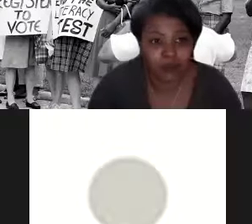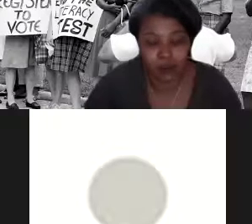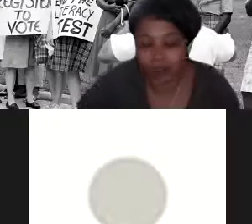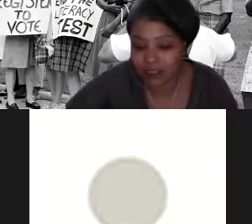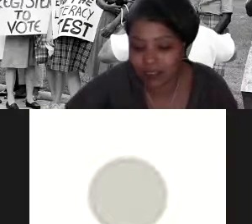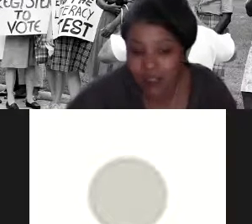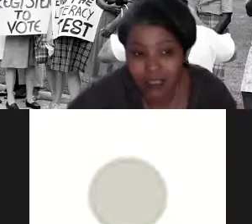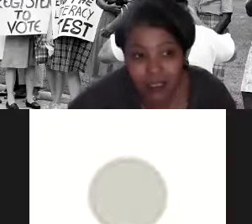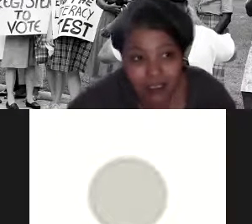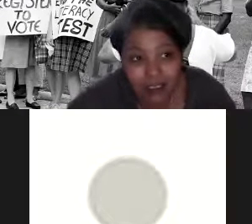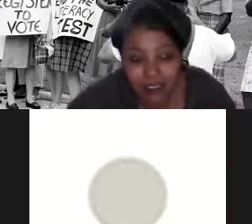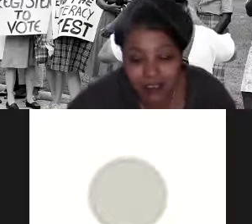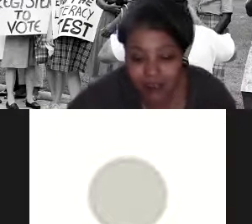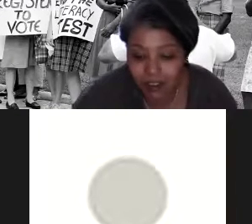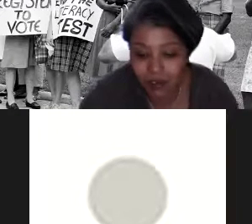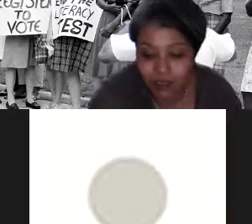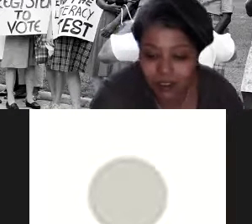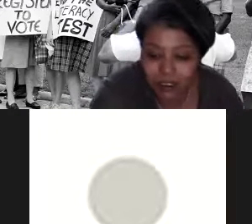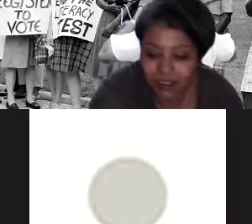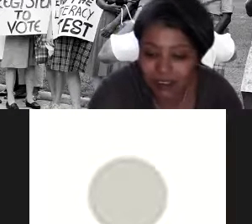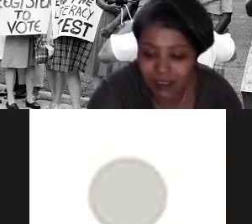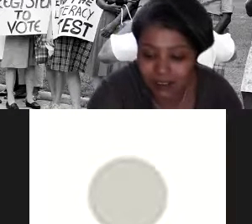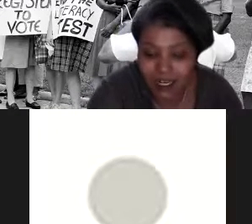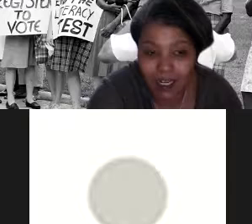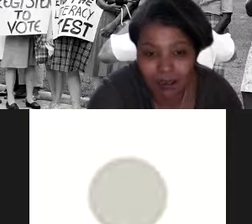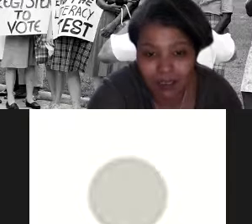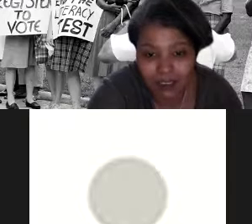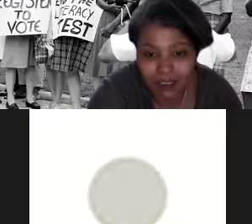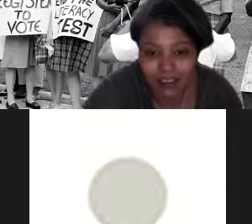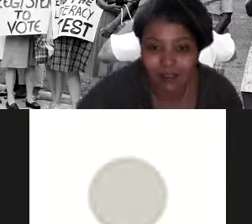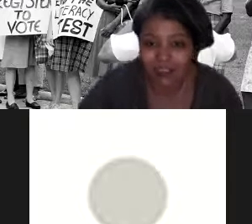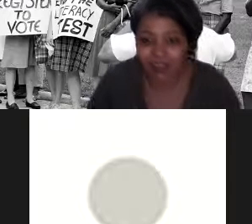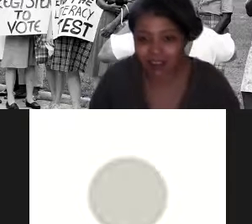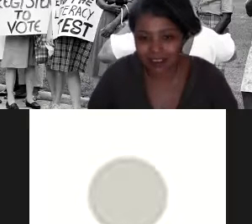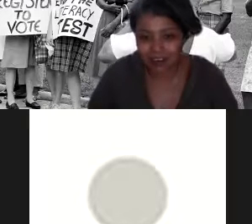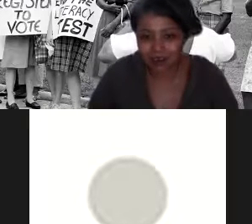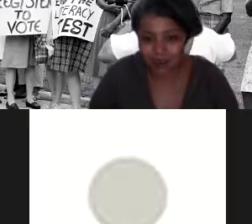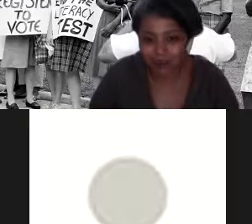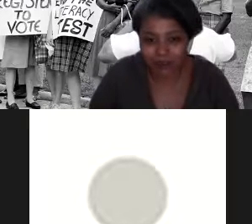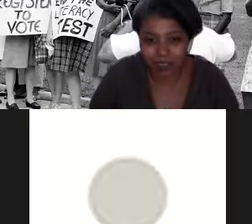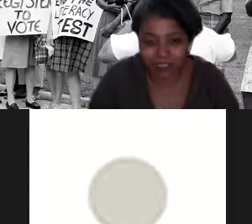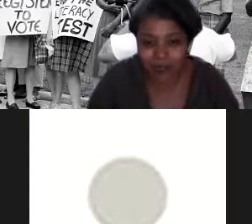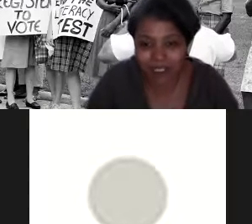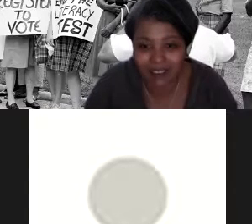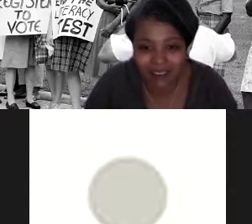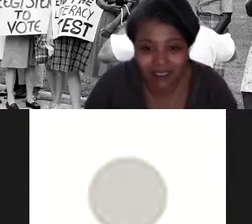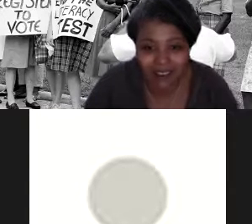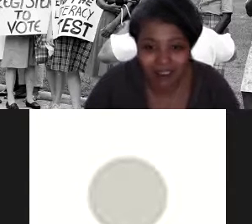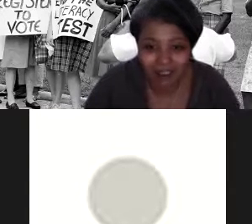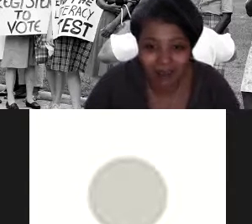pause from the recording and just thank you all for taking your time to do this event to help support my